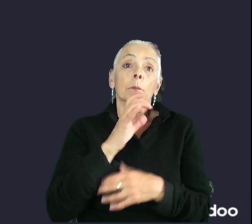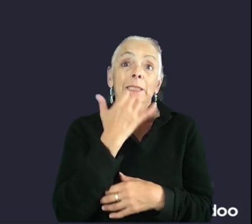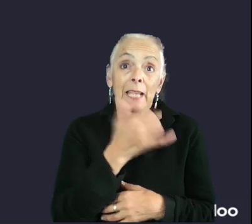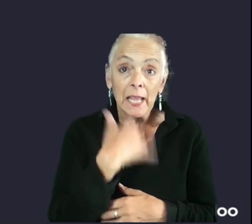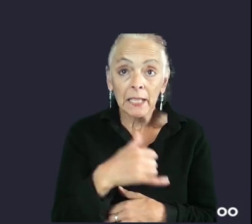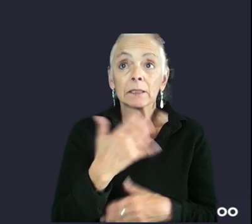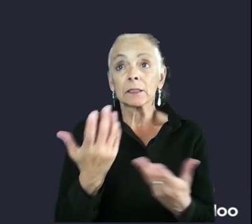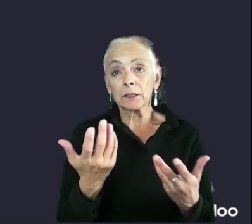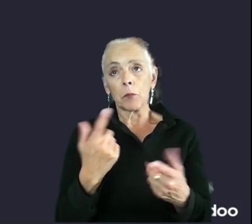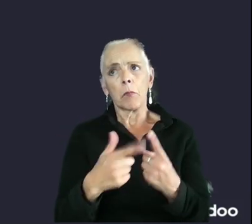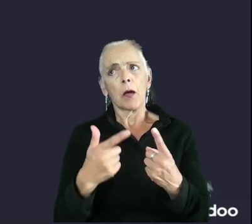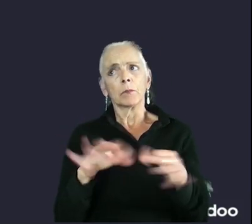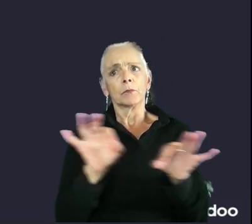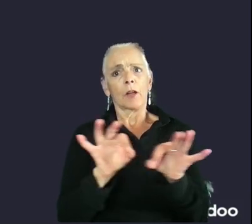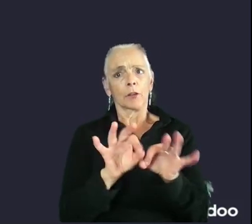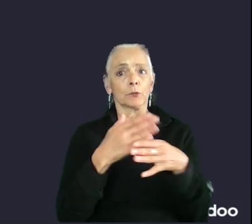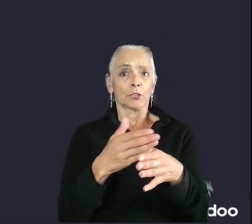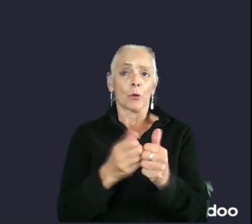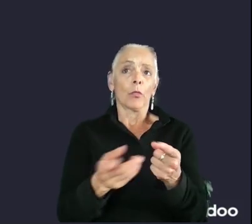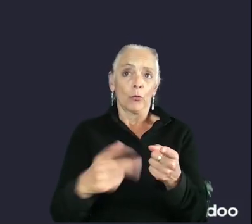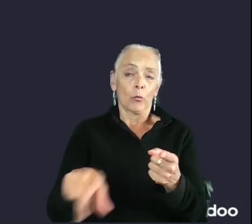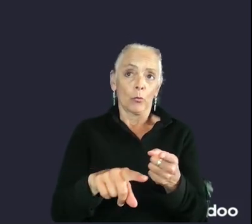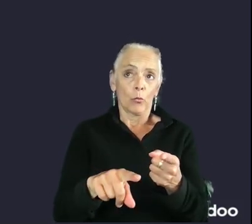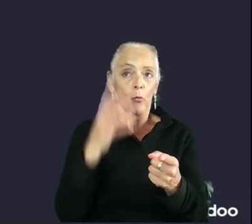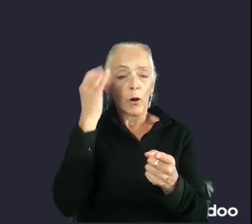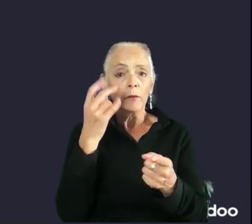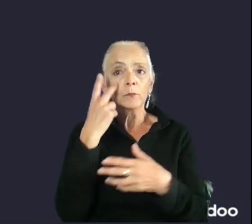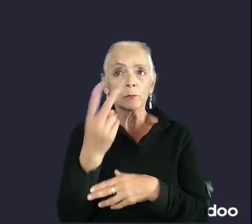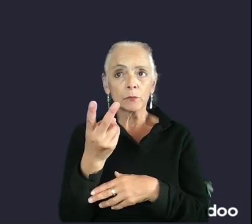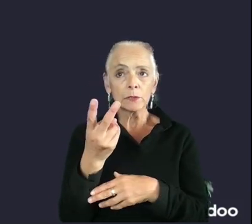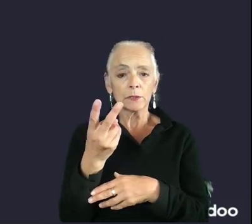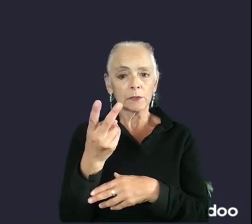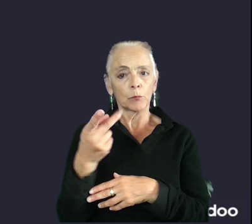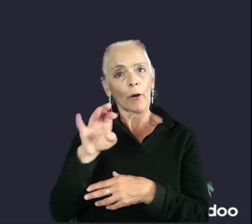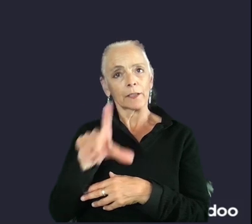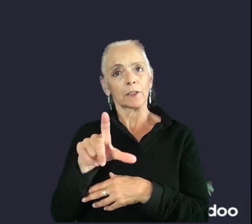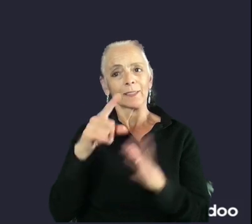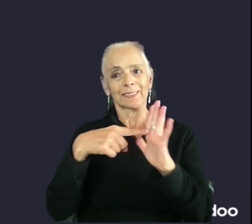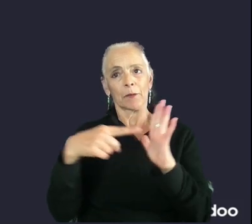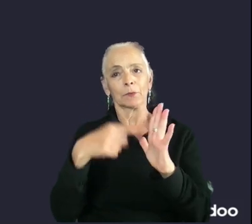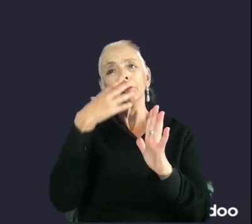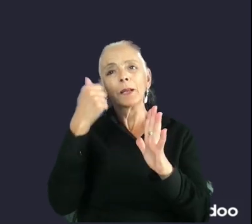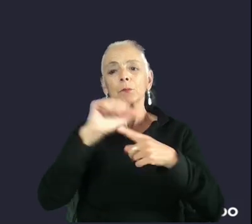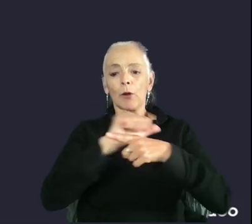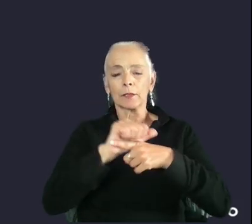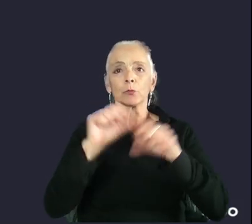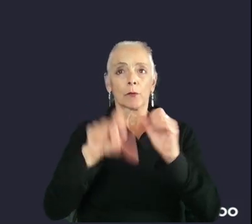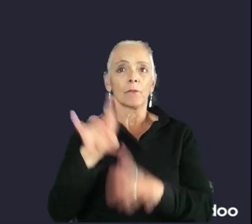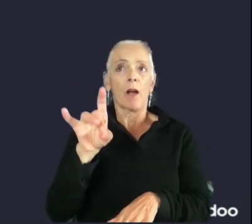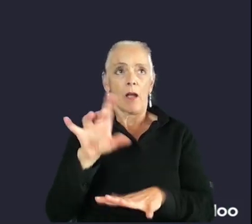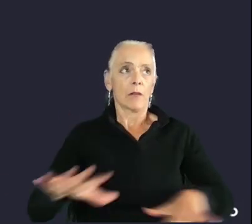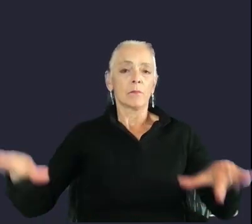but I think it's still valuable to share this to you because they also show practical examples of best practices that you can find out